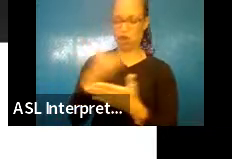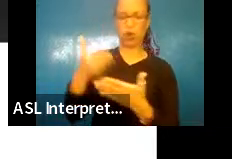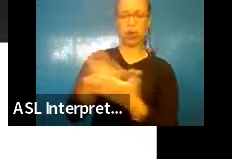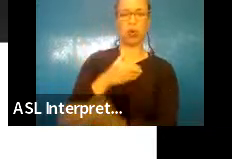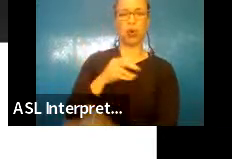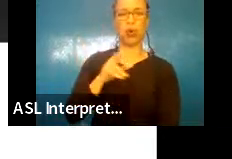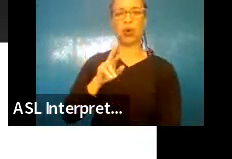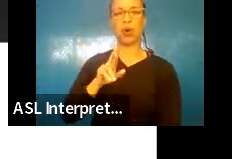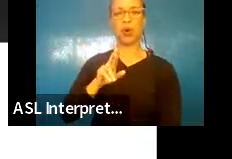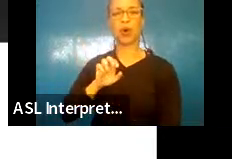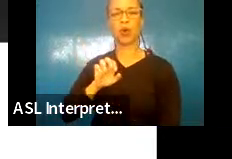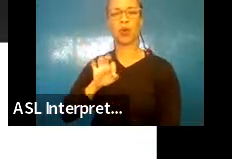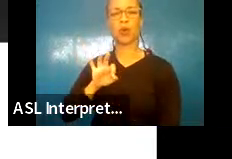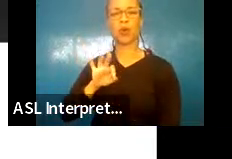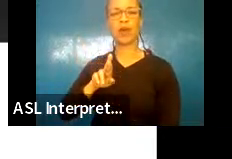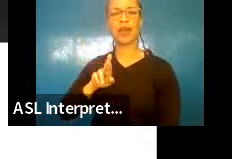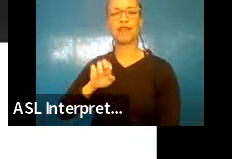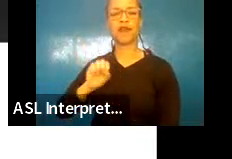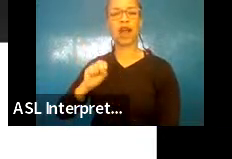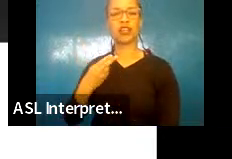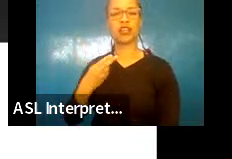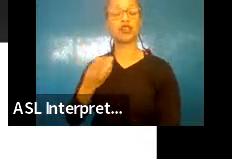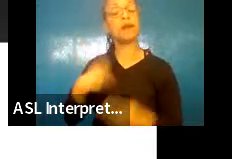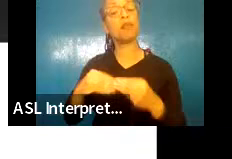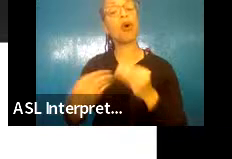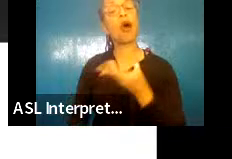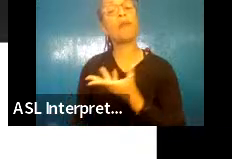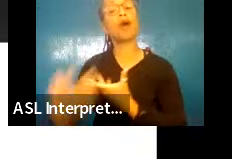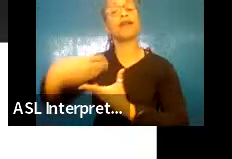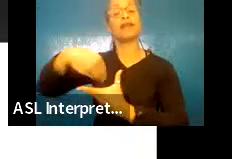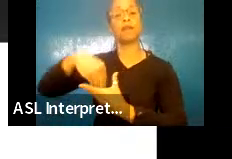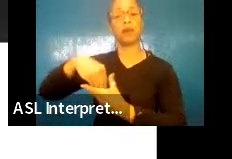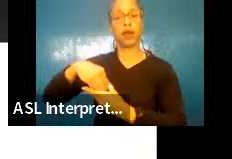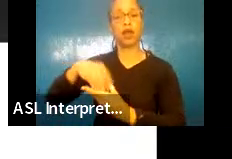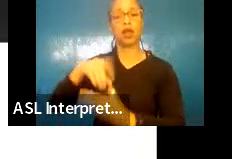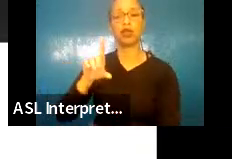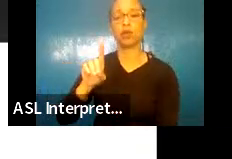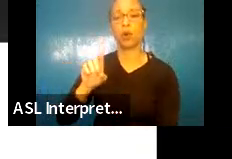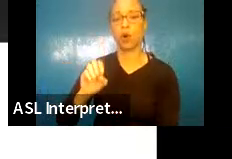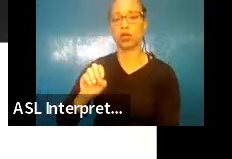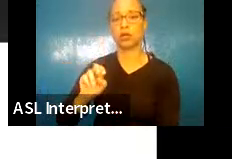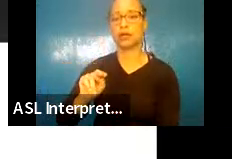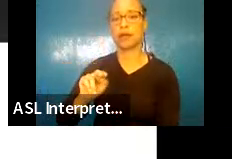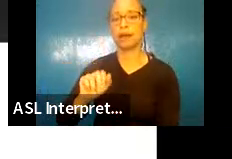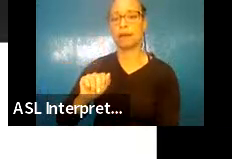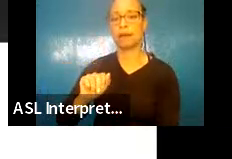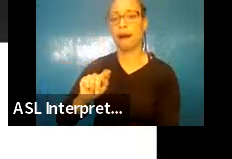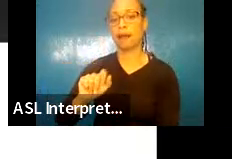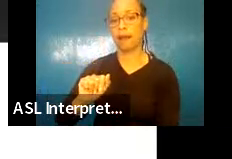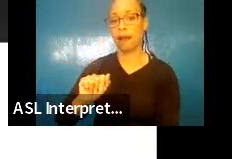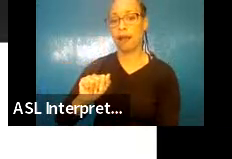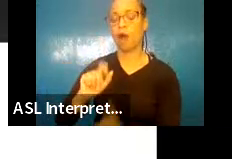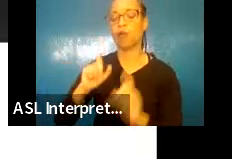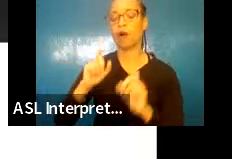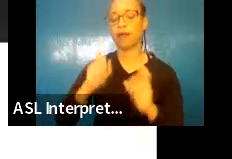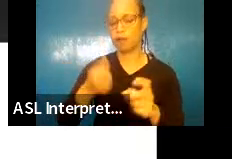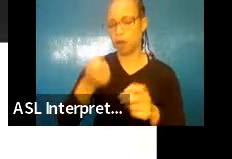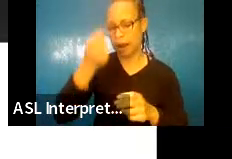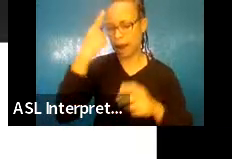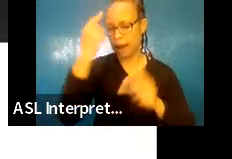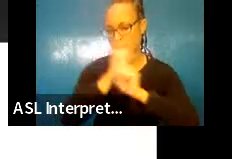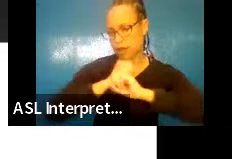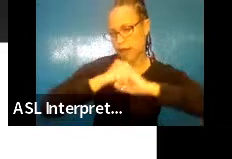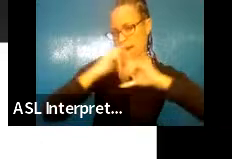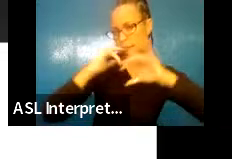bit more participatory. And so Donata is going to give you a snapshot of kind